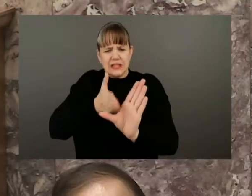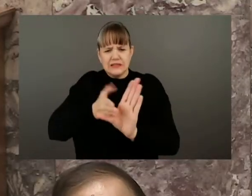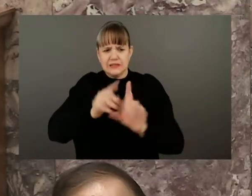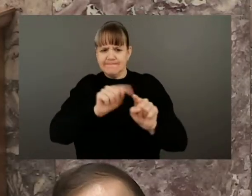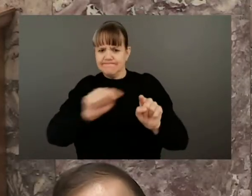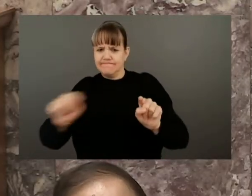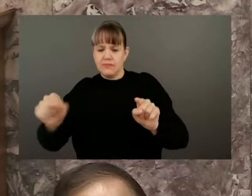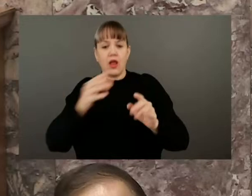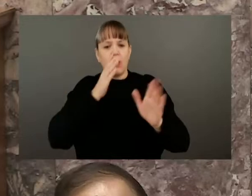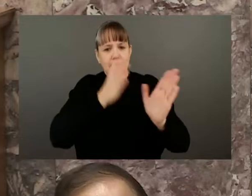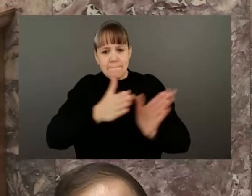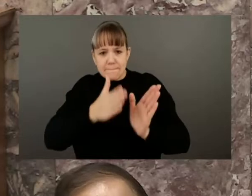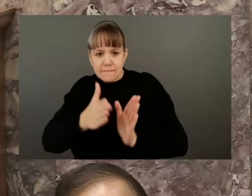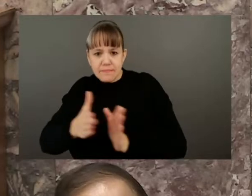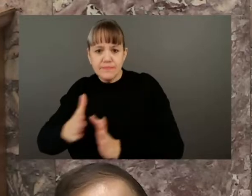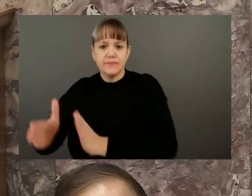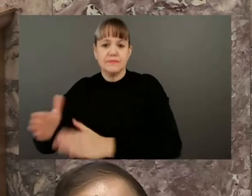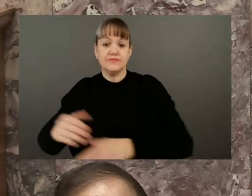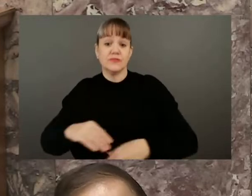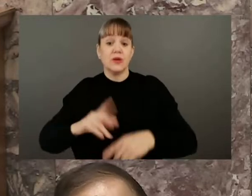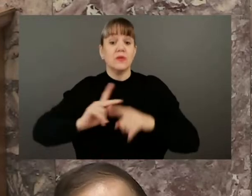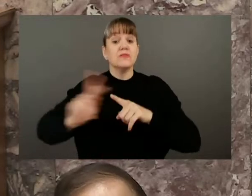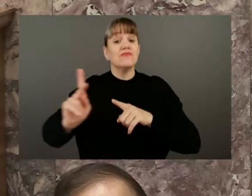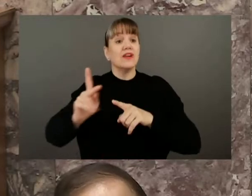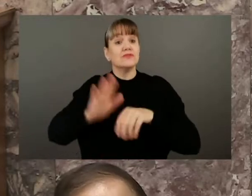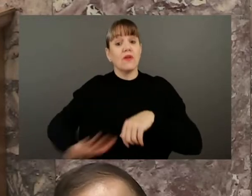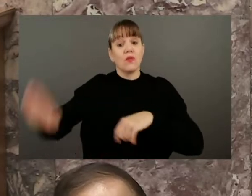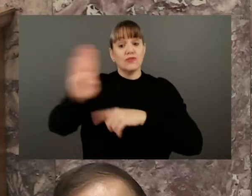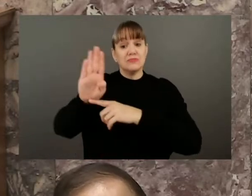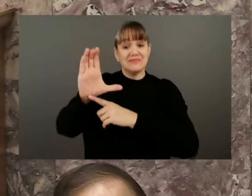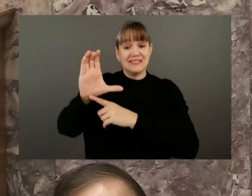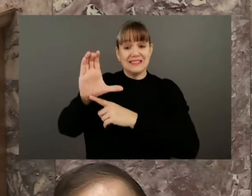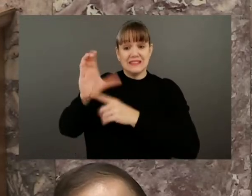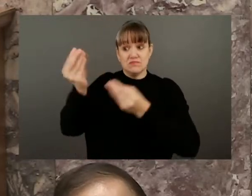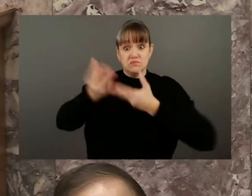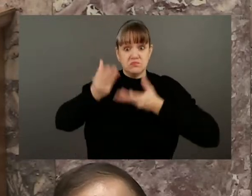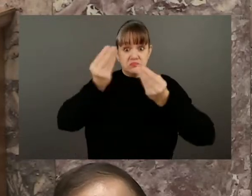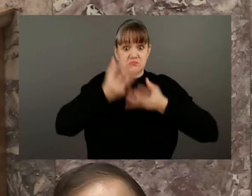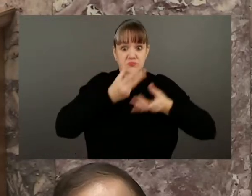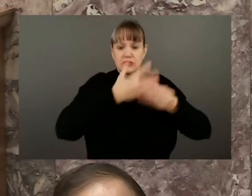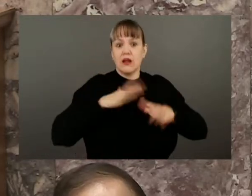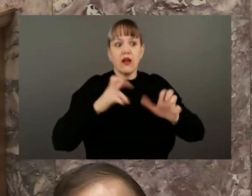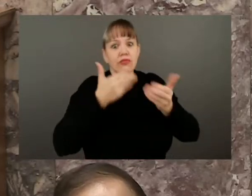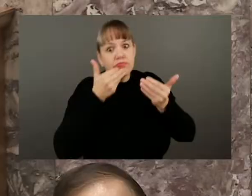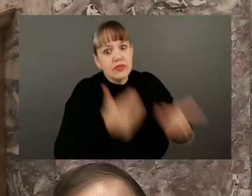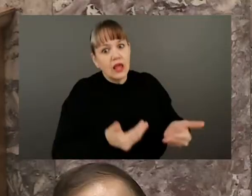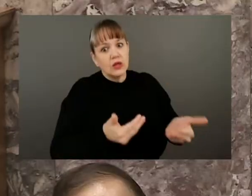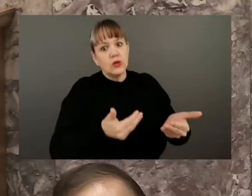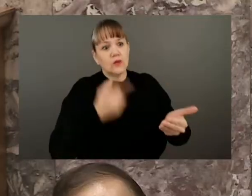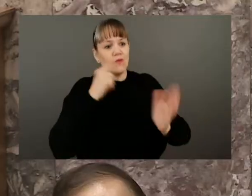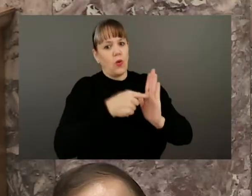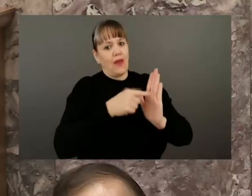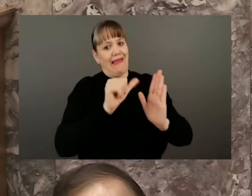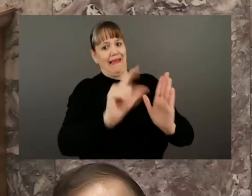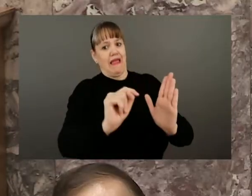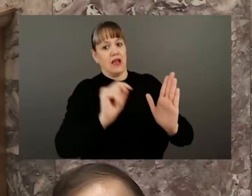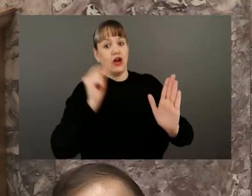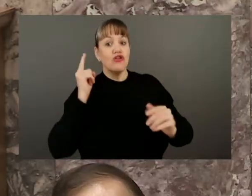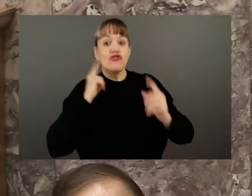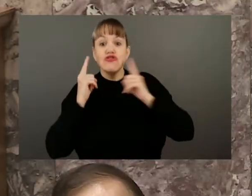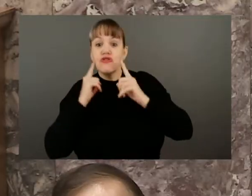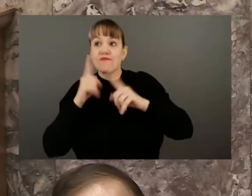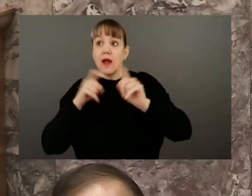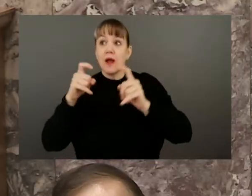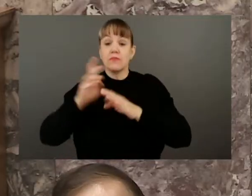province who are thankful that this Act is coming into place. We have heard from professions who want to be regulated under this Act because